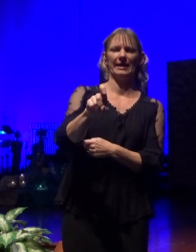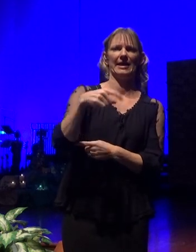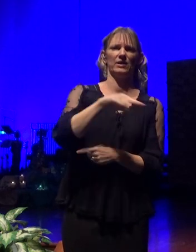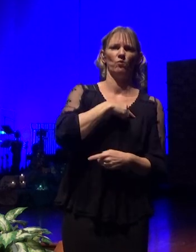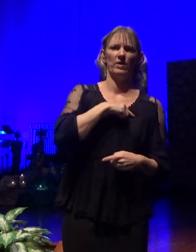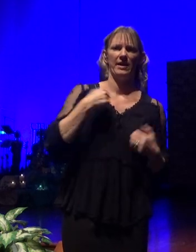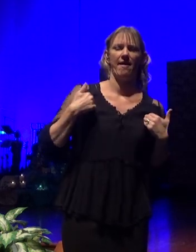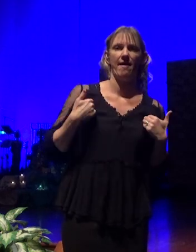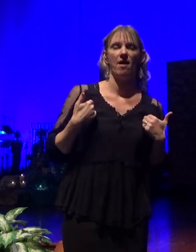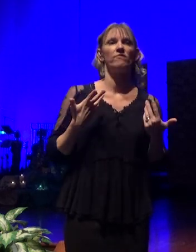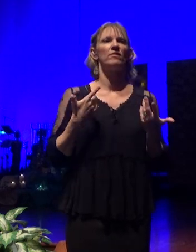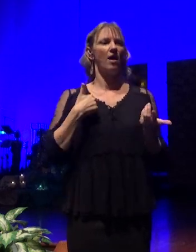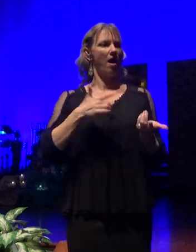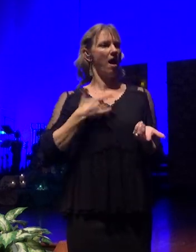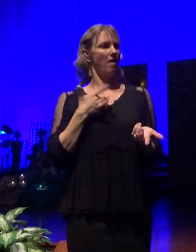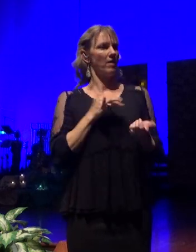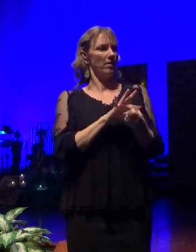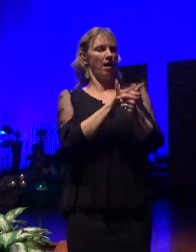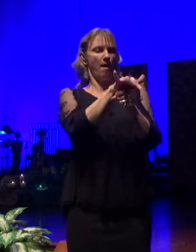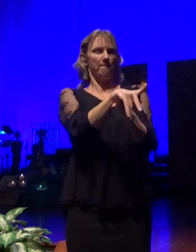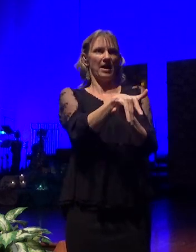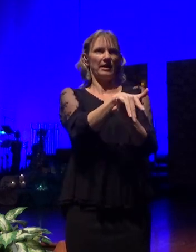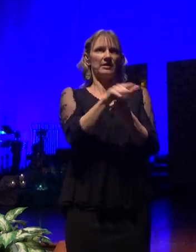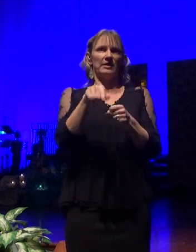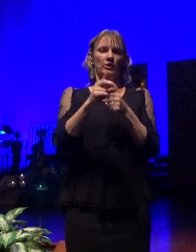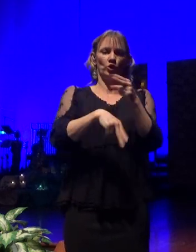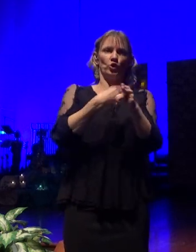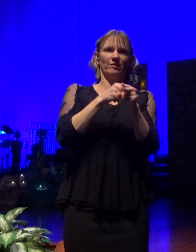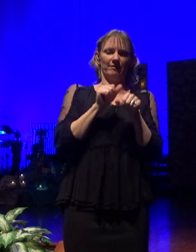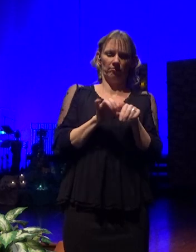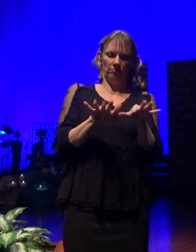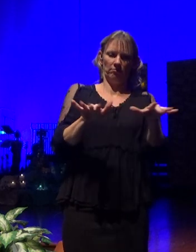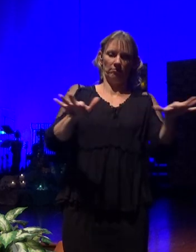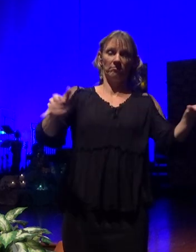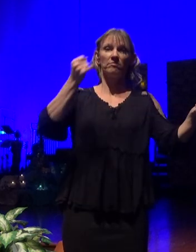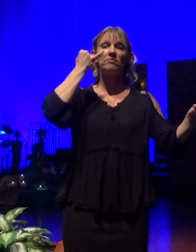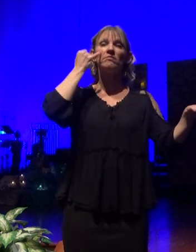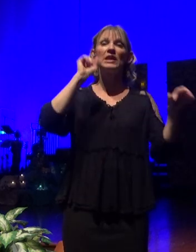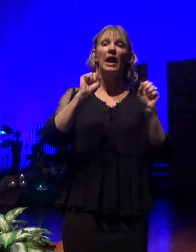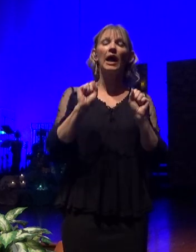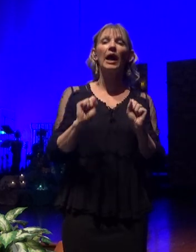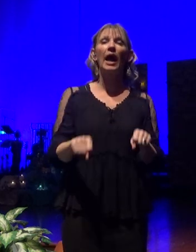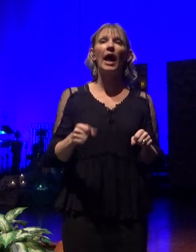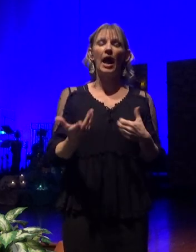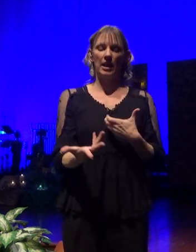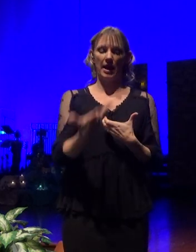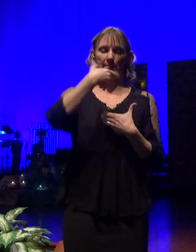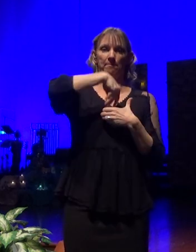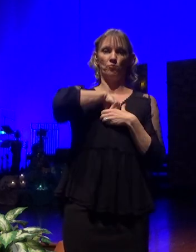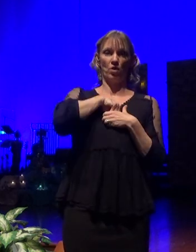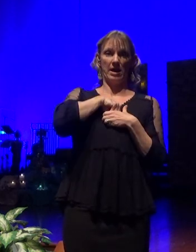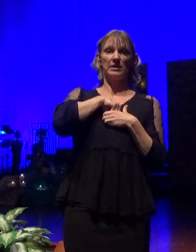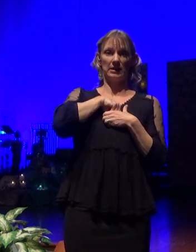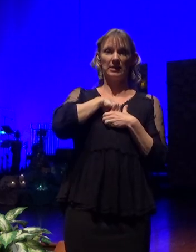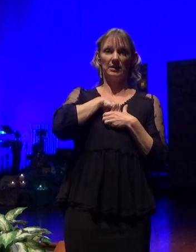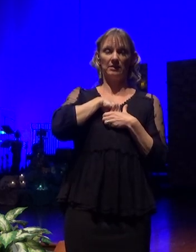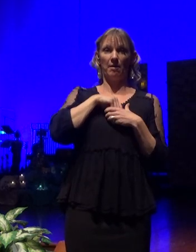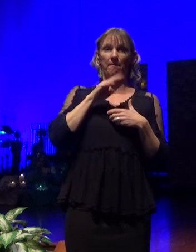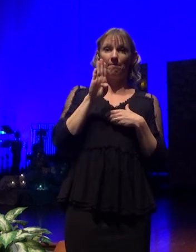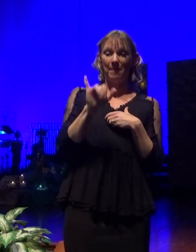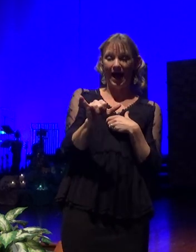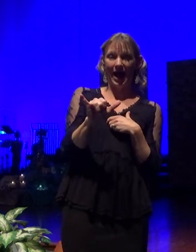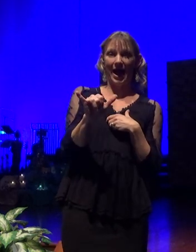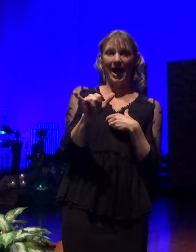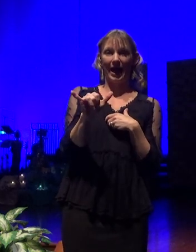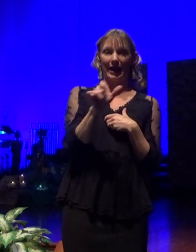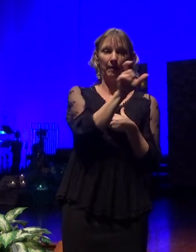that the abundance that flows to this universe, if it could be embraced by humanity in